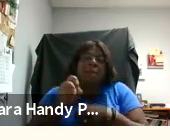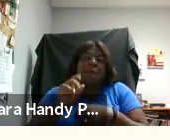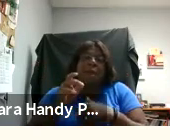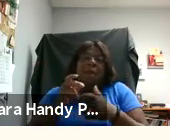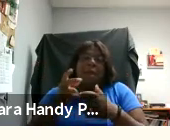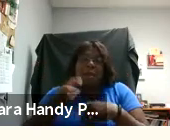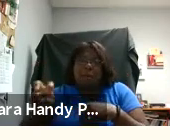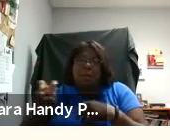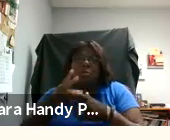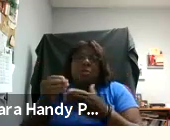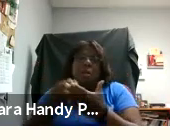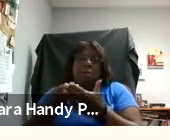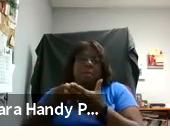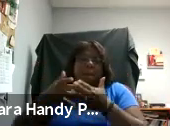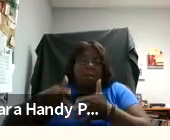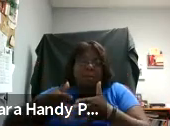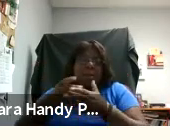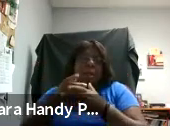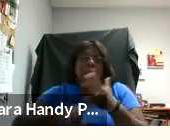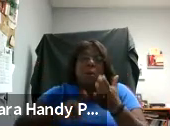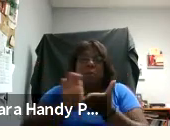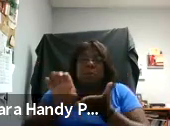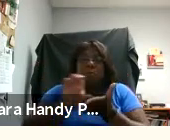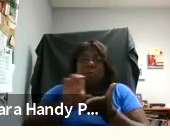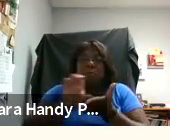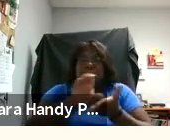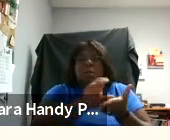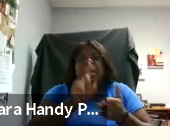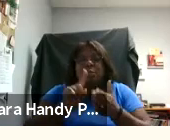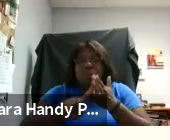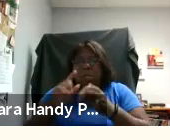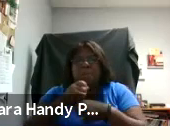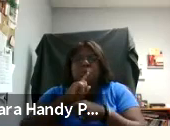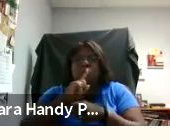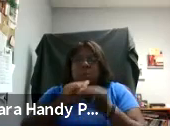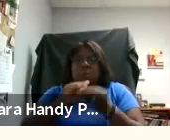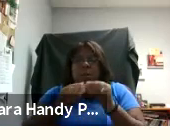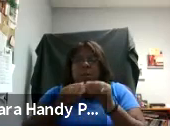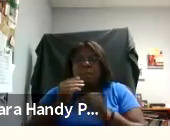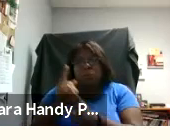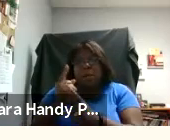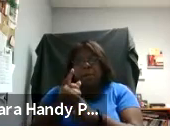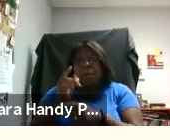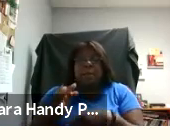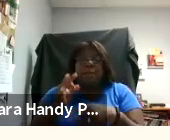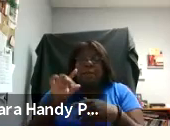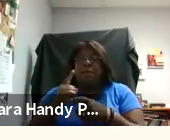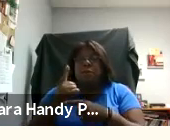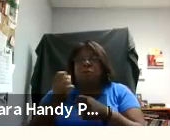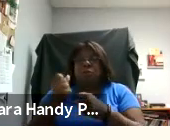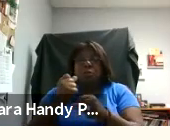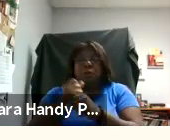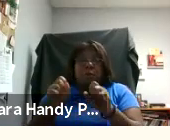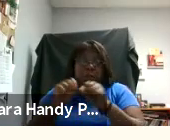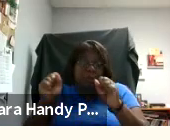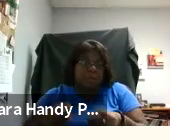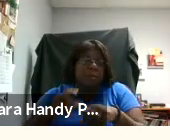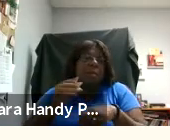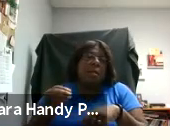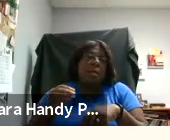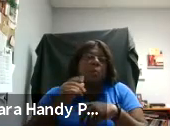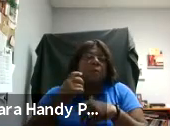and what was spent. I need to just double check numbers. It being the first year for this system, we found some glitches